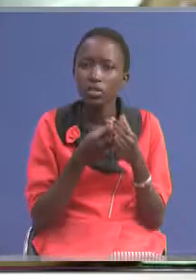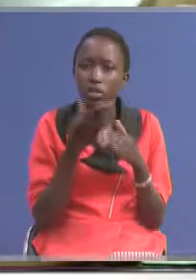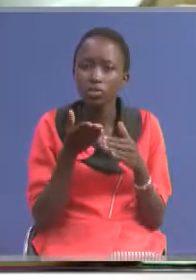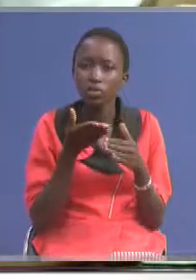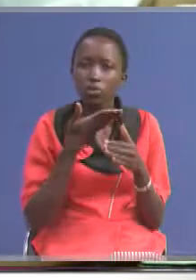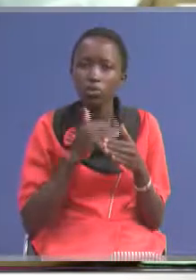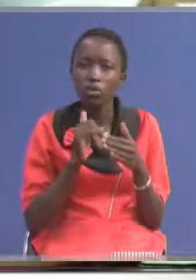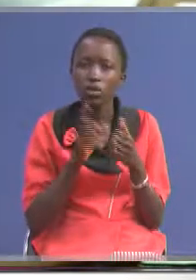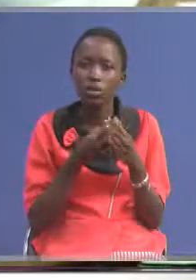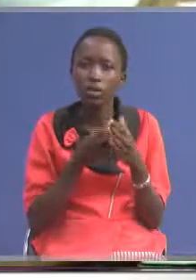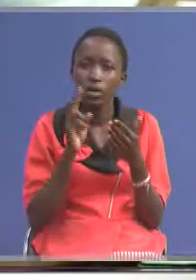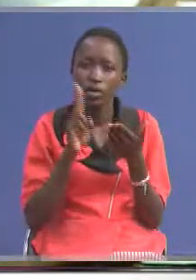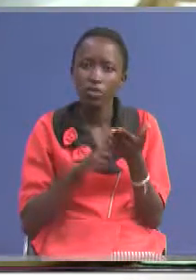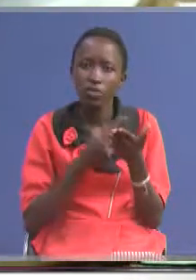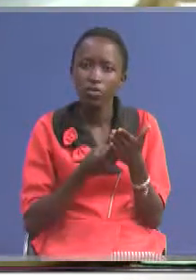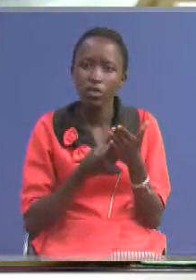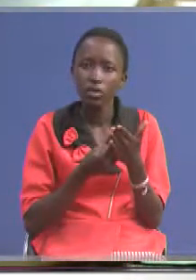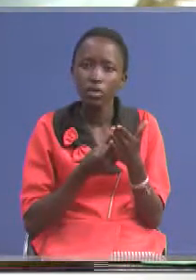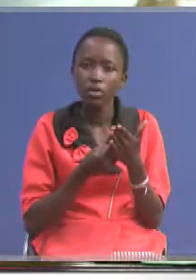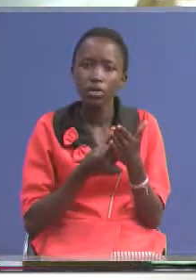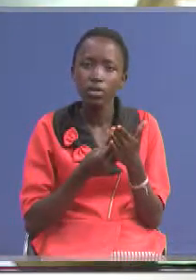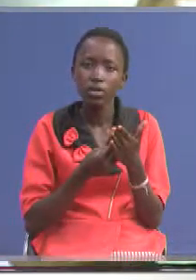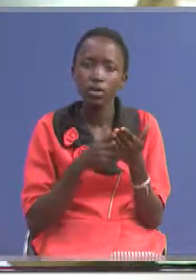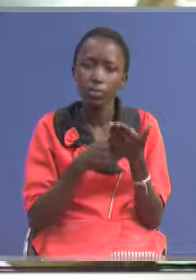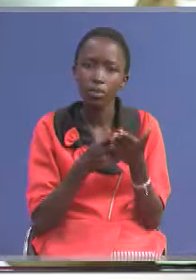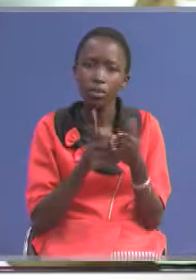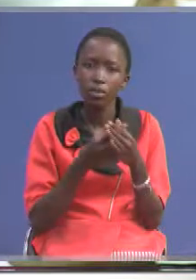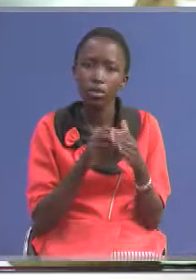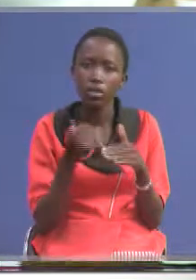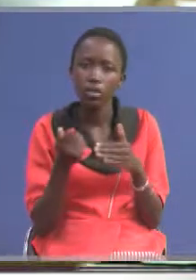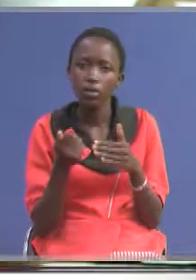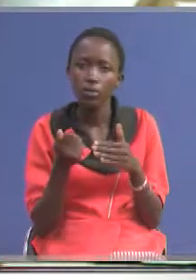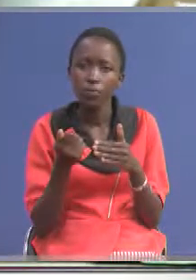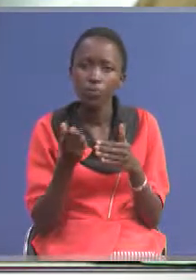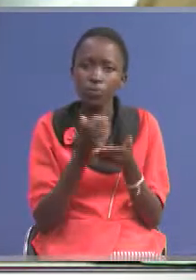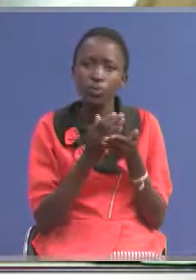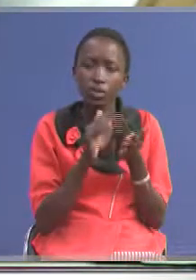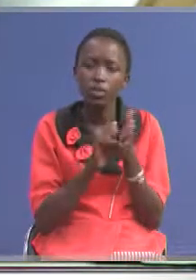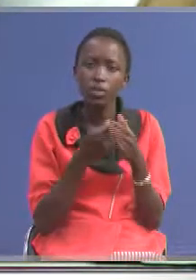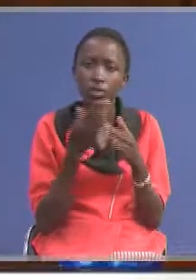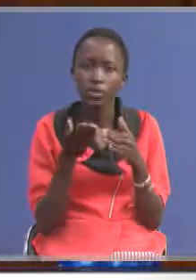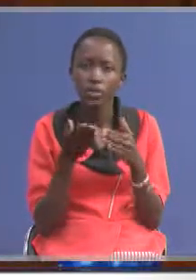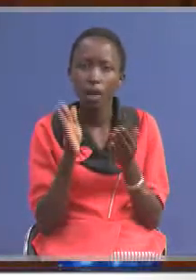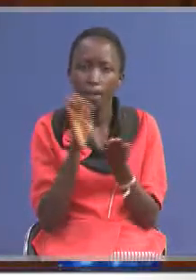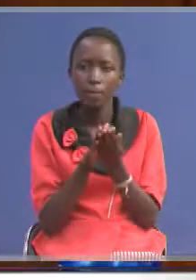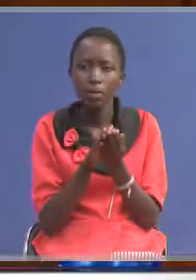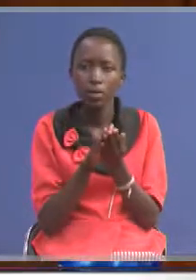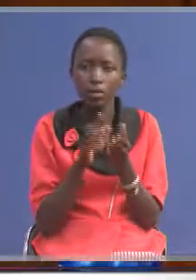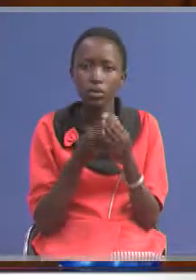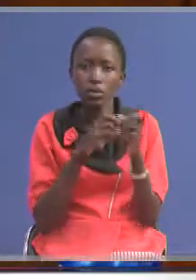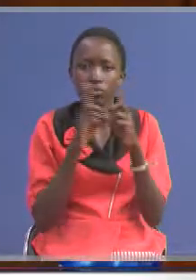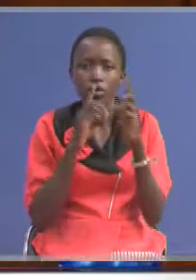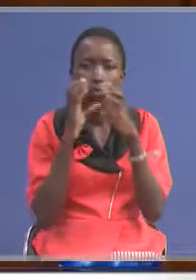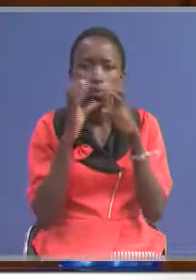list people when they fail to pay in CRB and affect other loans that are applicable in the bank? Safaricom has